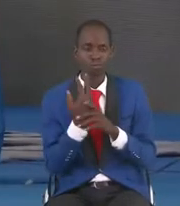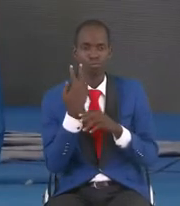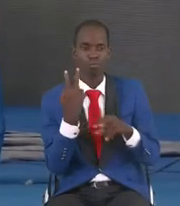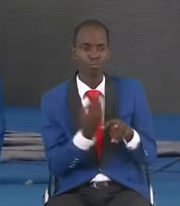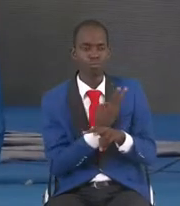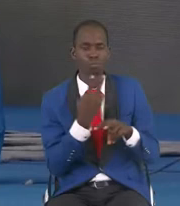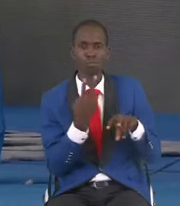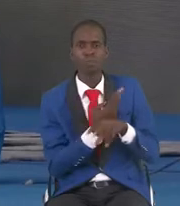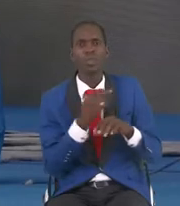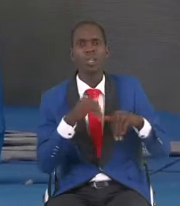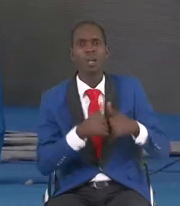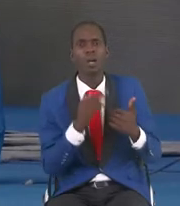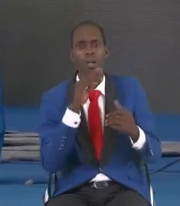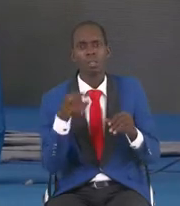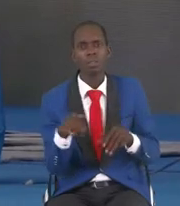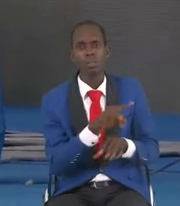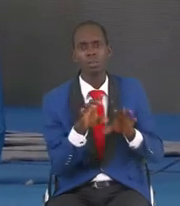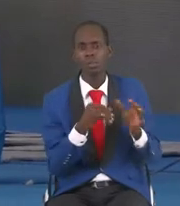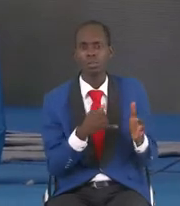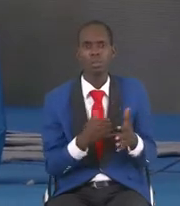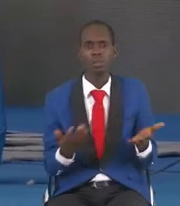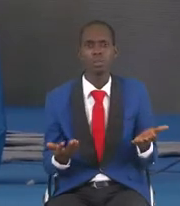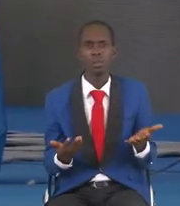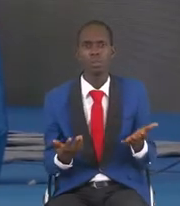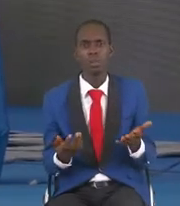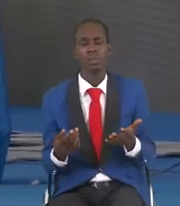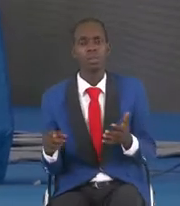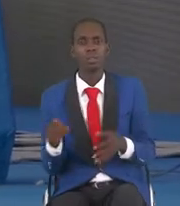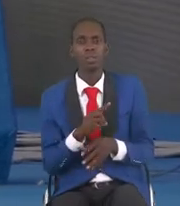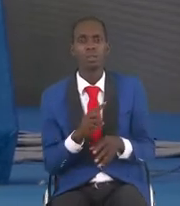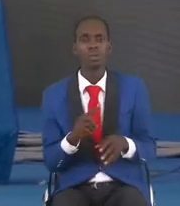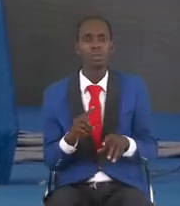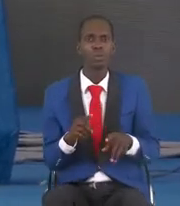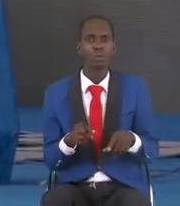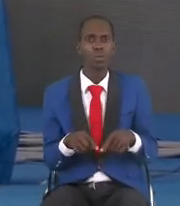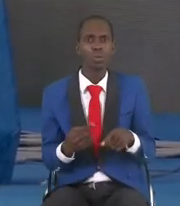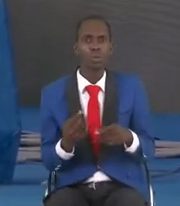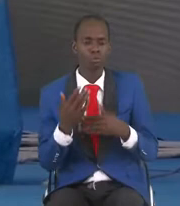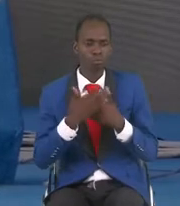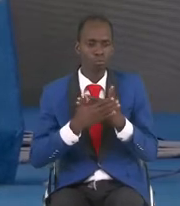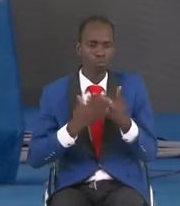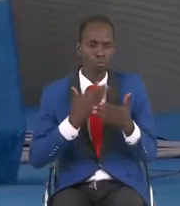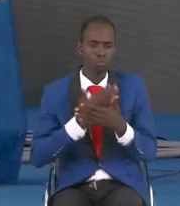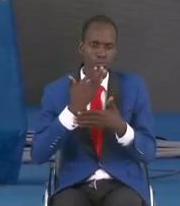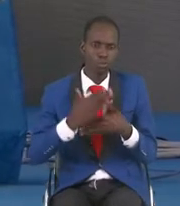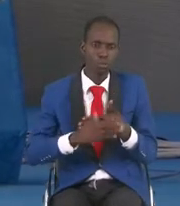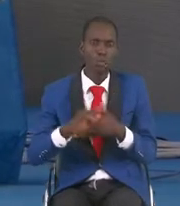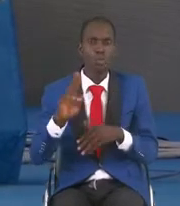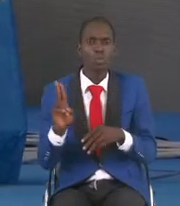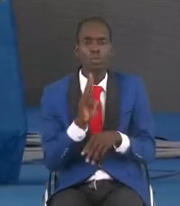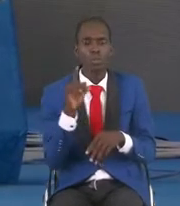it? They're going worse and worse because now they go beyond using their natural strength, using